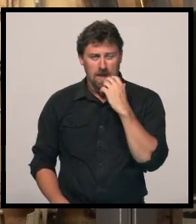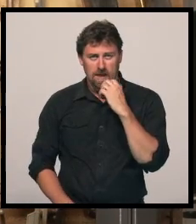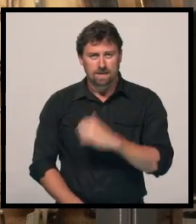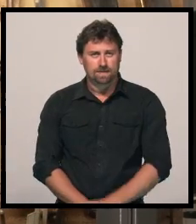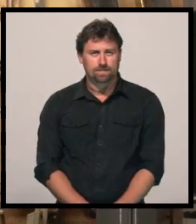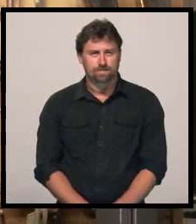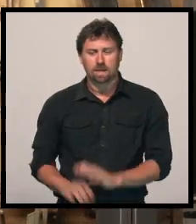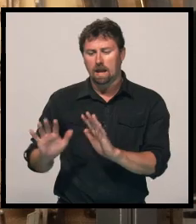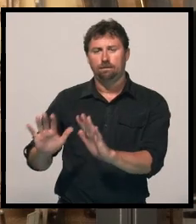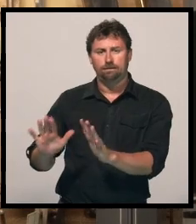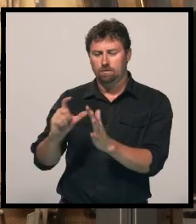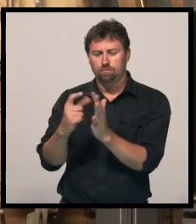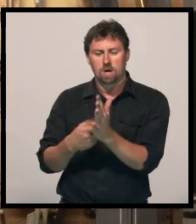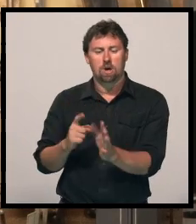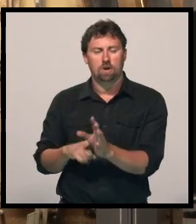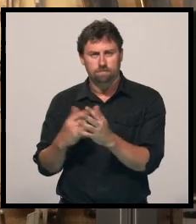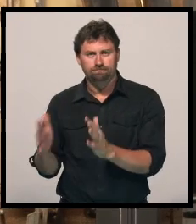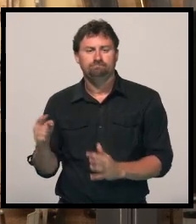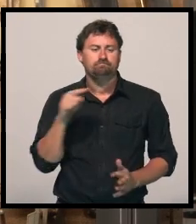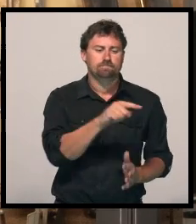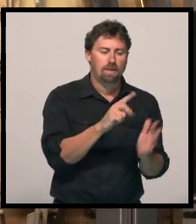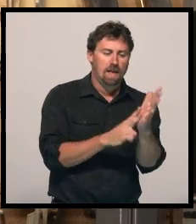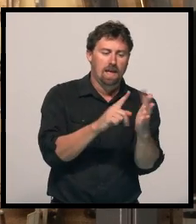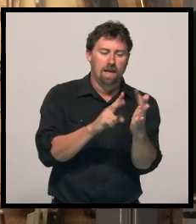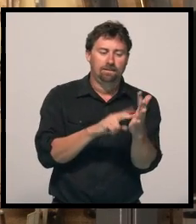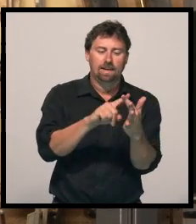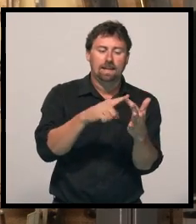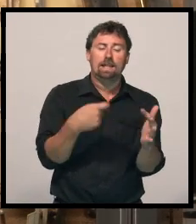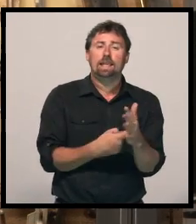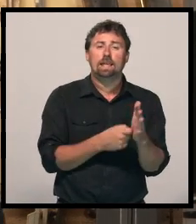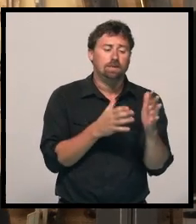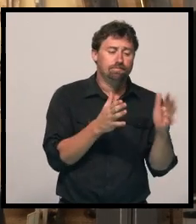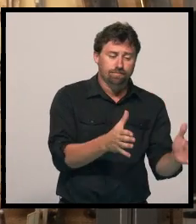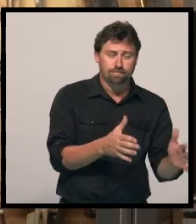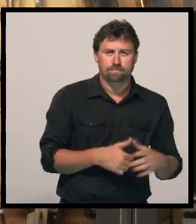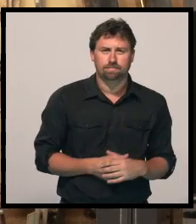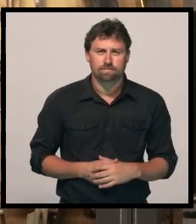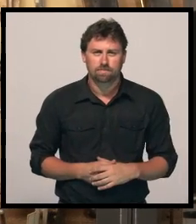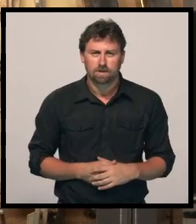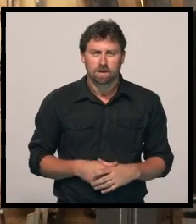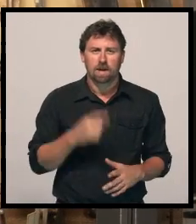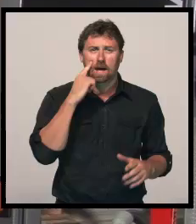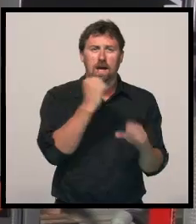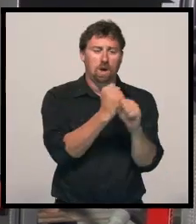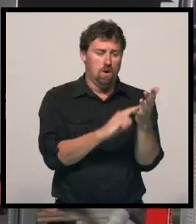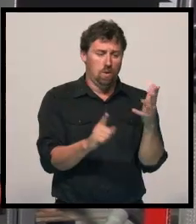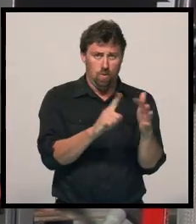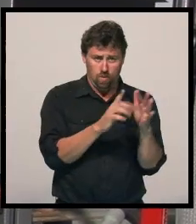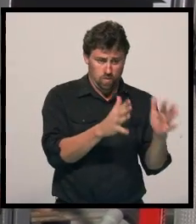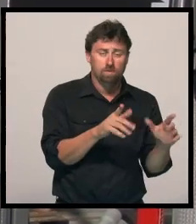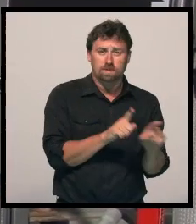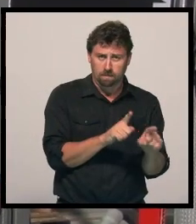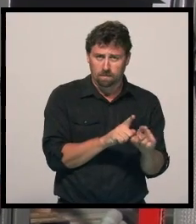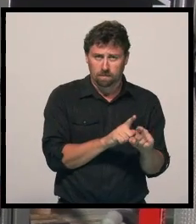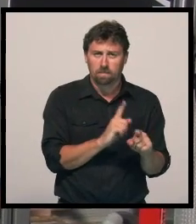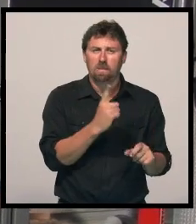and I'll let it dry. With the veneer one, you'll notice the glue up is the same, but the precision on the